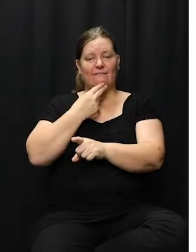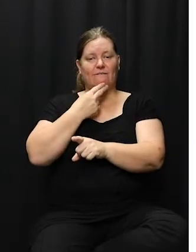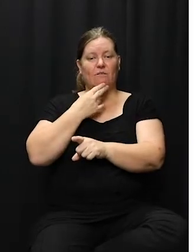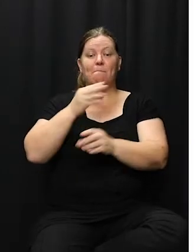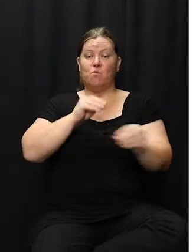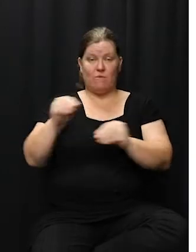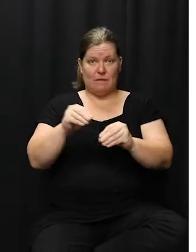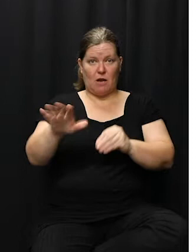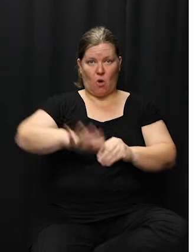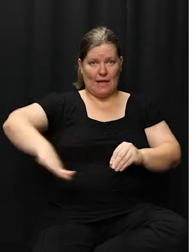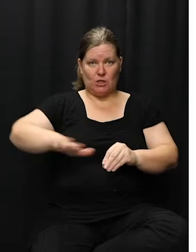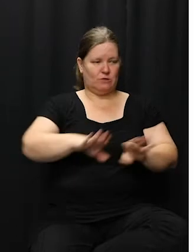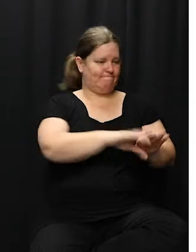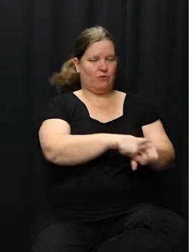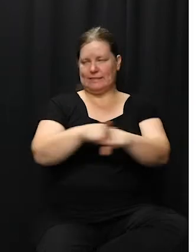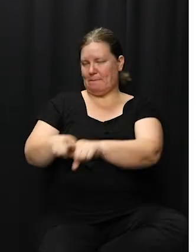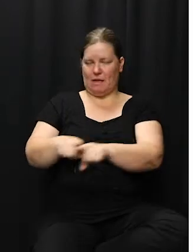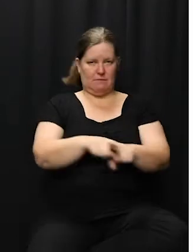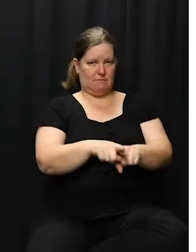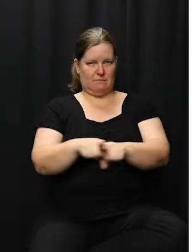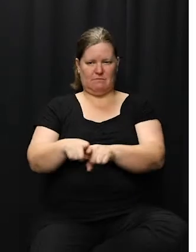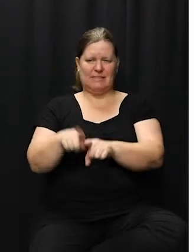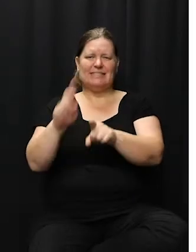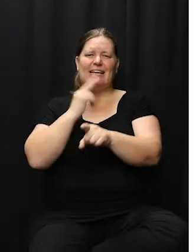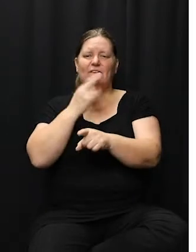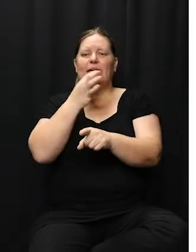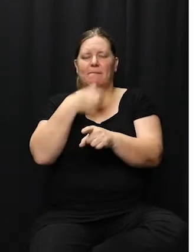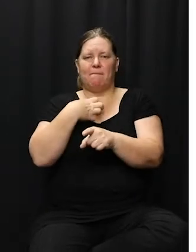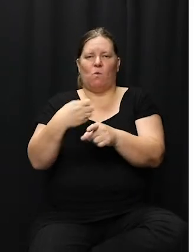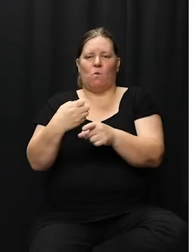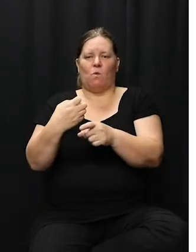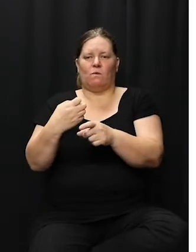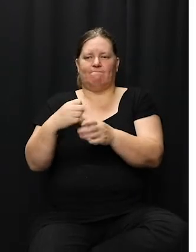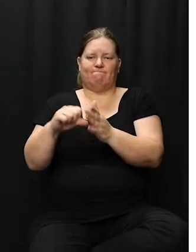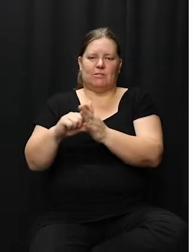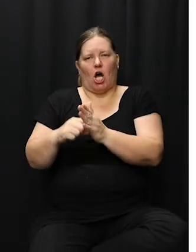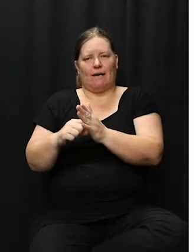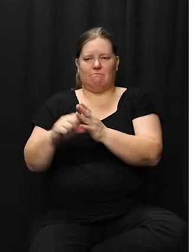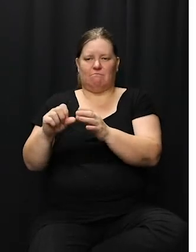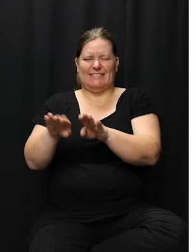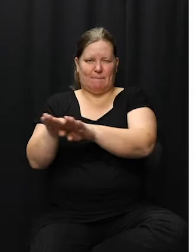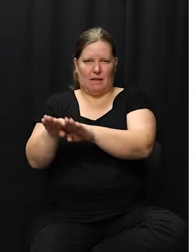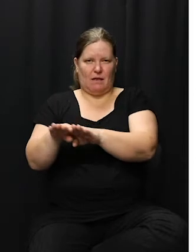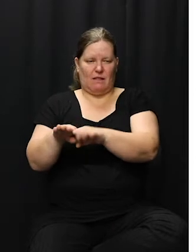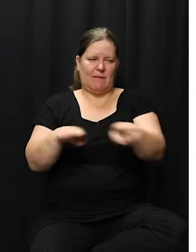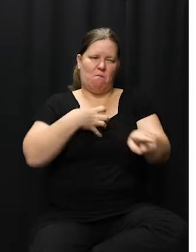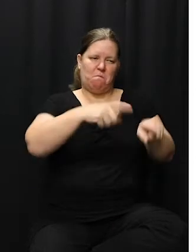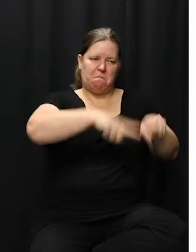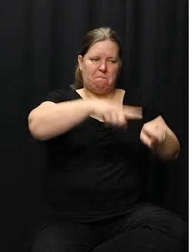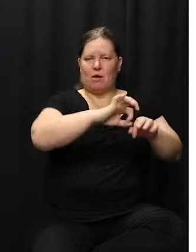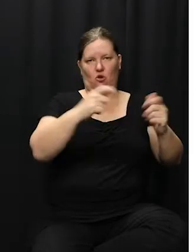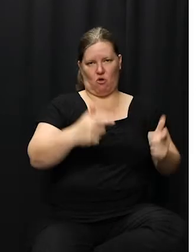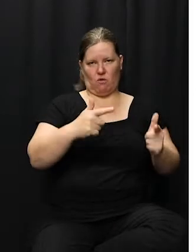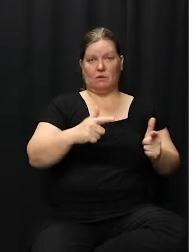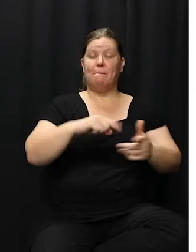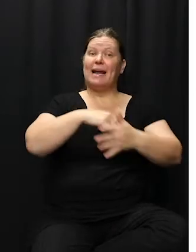deaf people, the movement and location, very similar to the hearing people. The deaf people's was probably a little bit more similar to each other. There was more